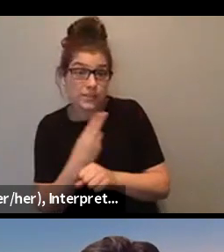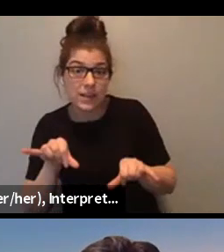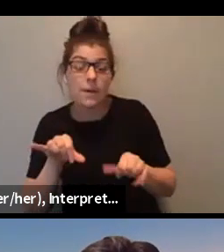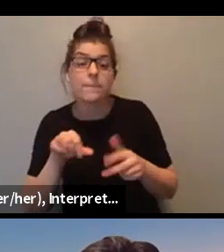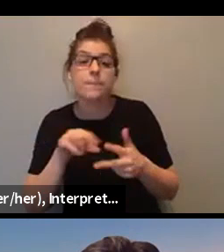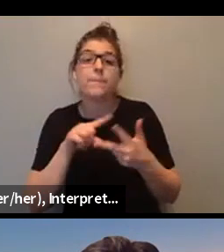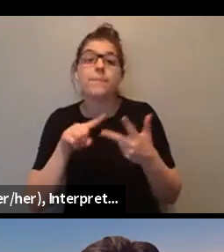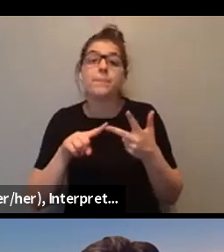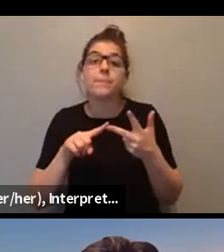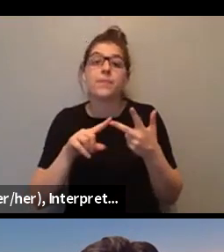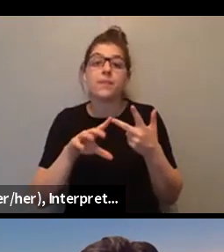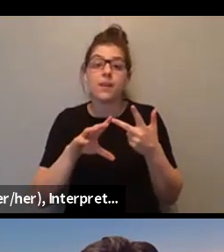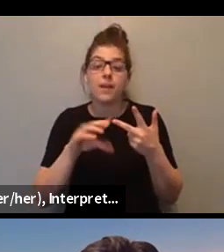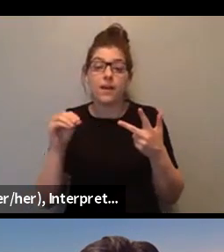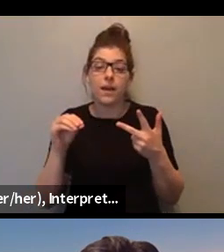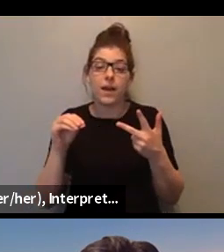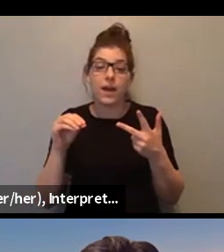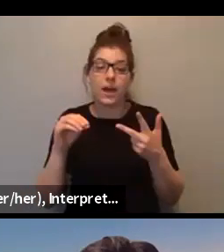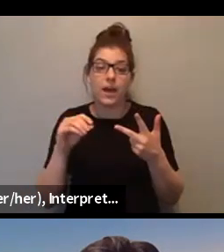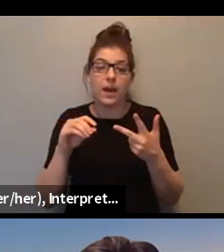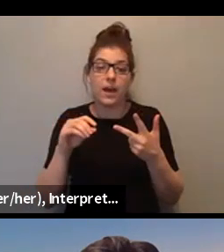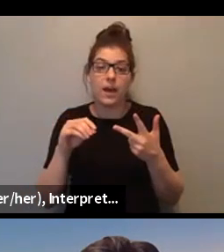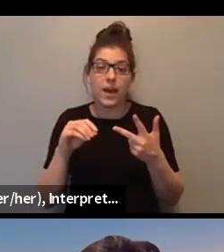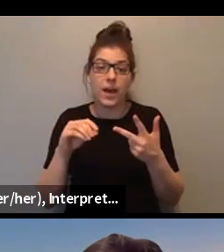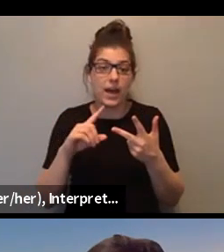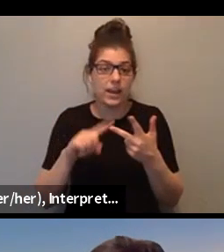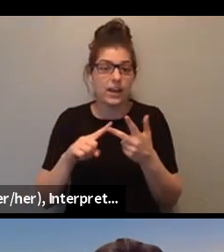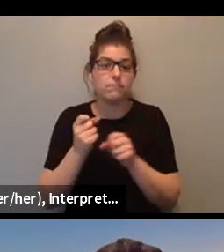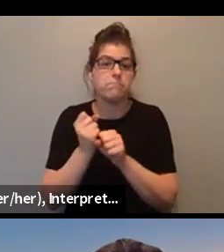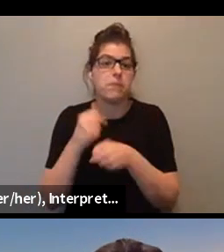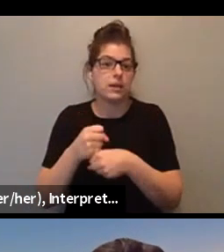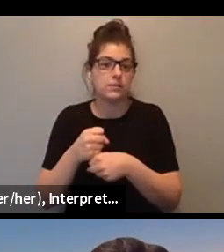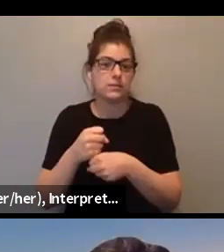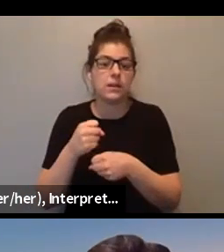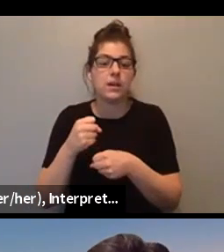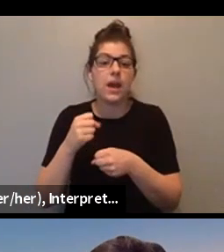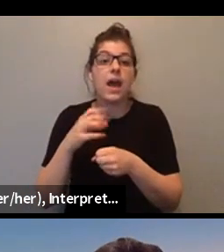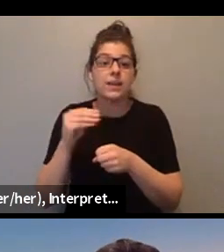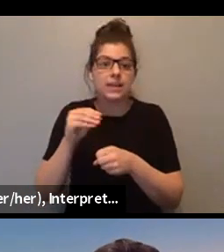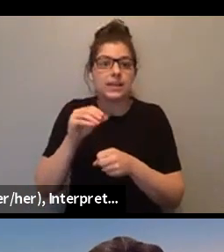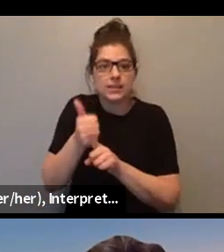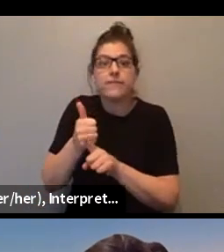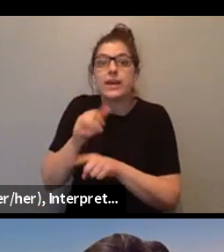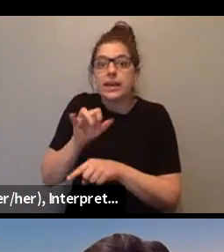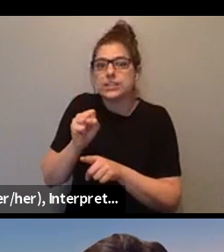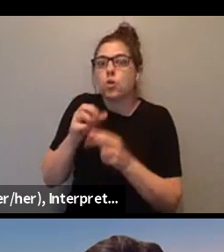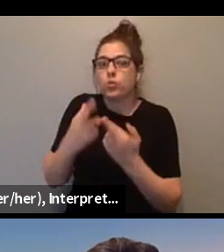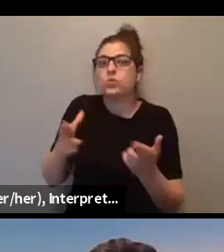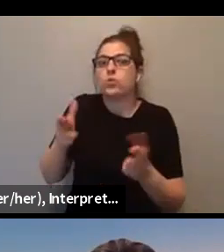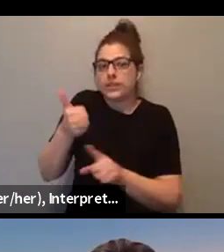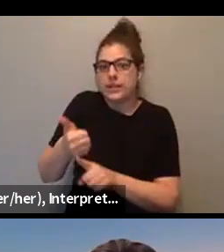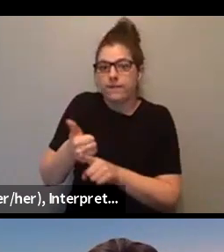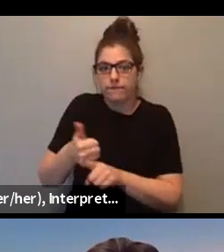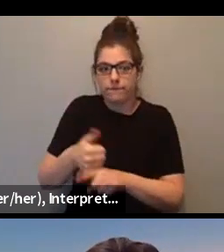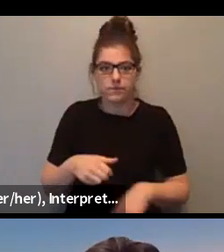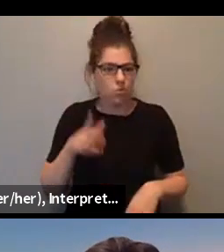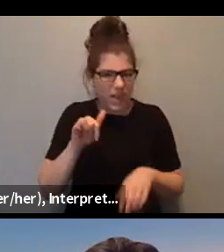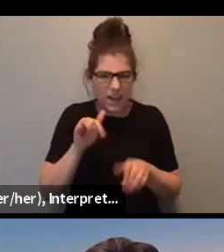in and of itself. So this has been an amazing start, by artists, agents,